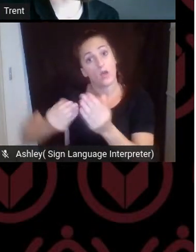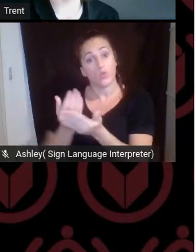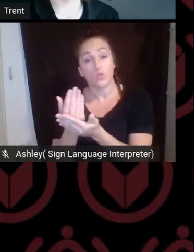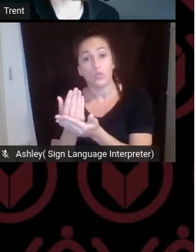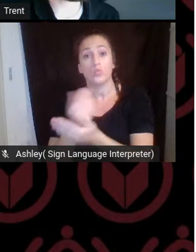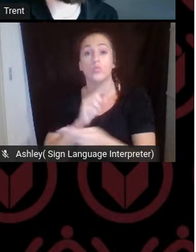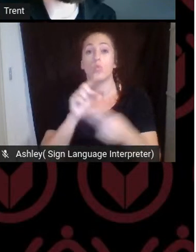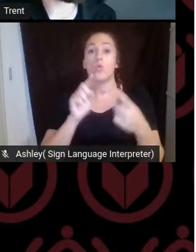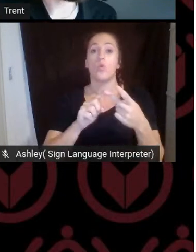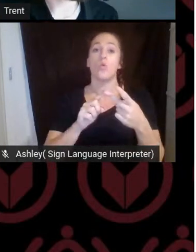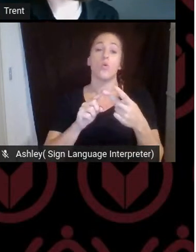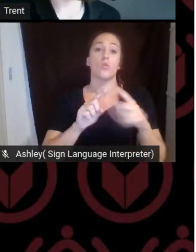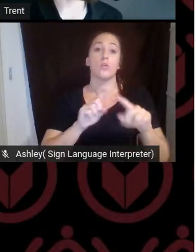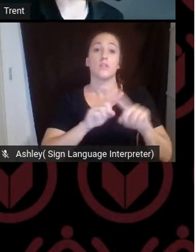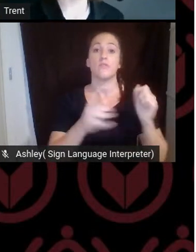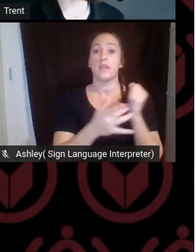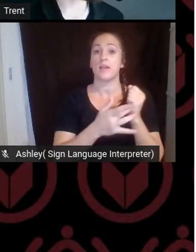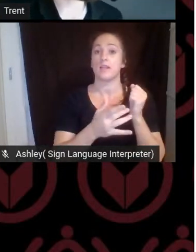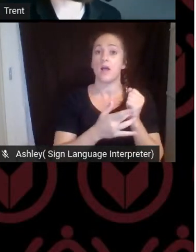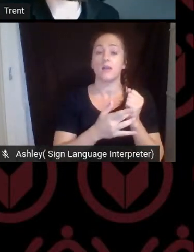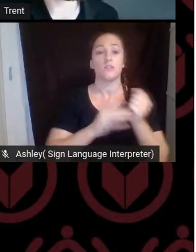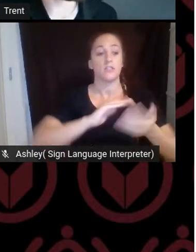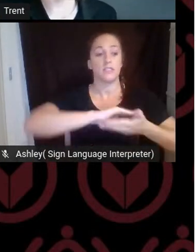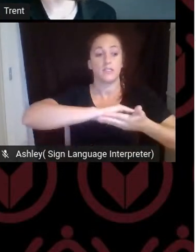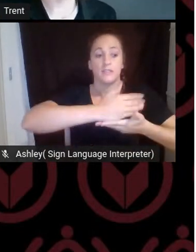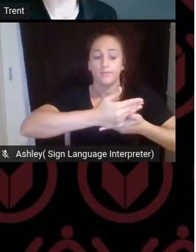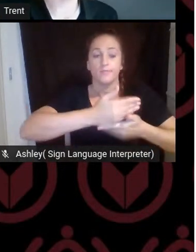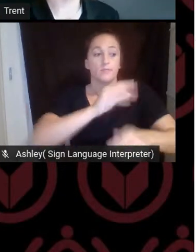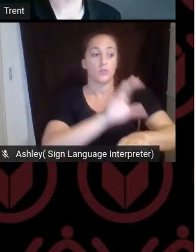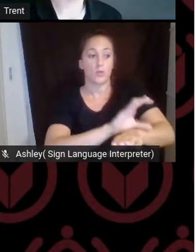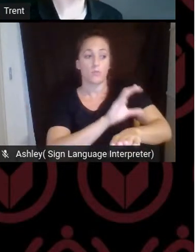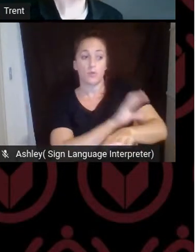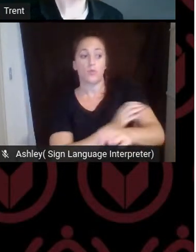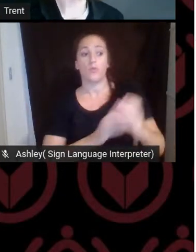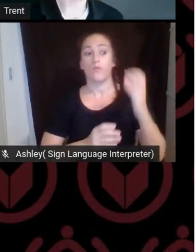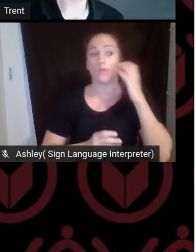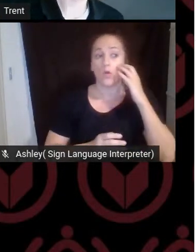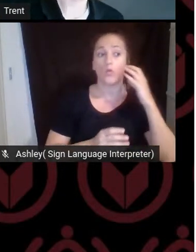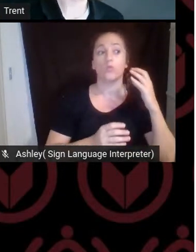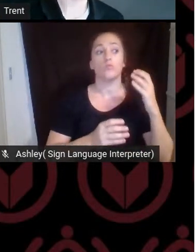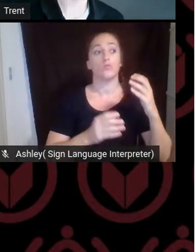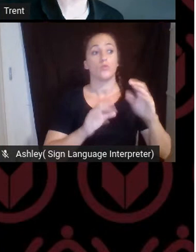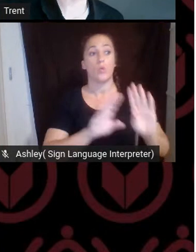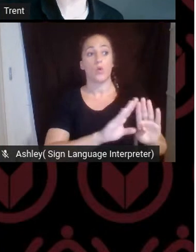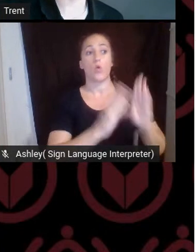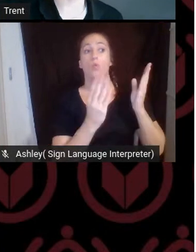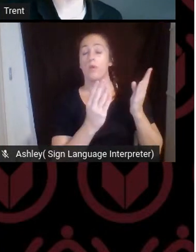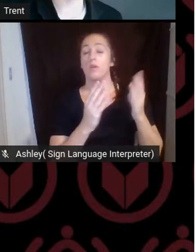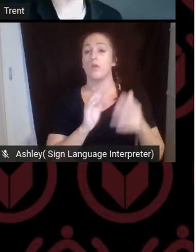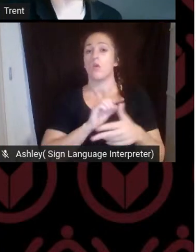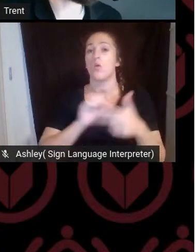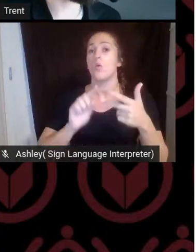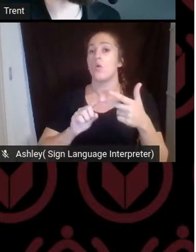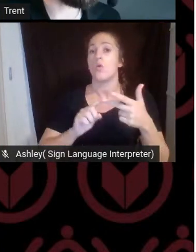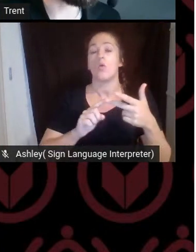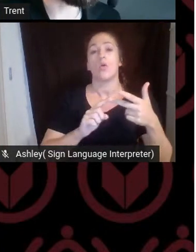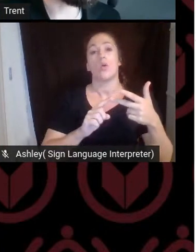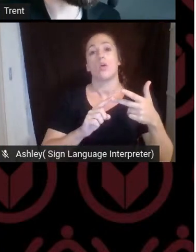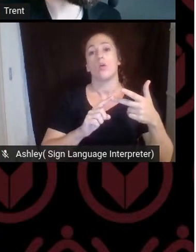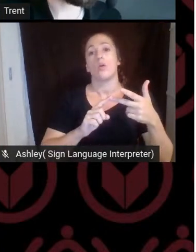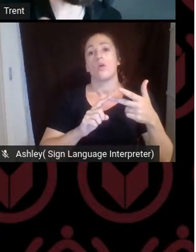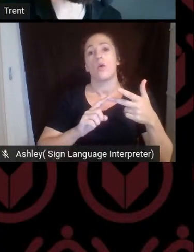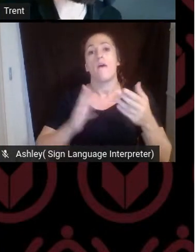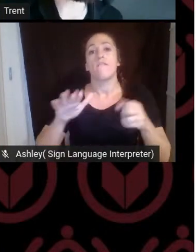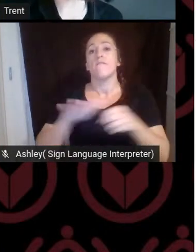my device, either my desktop or my phone or something like that? Or do I want to upload an entire